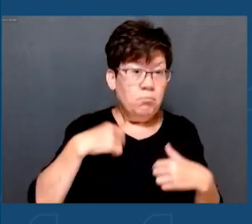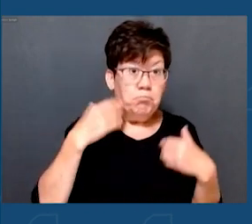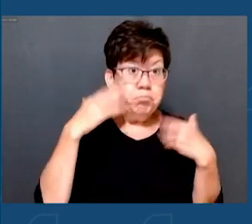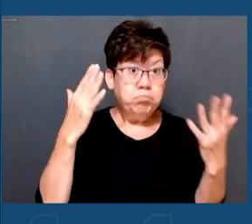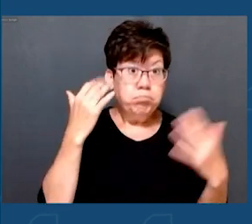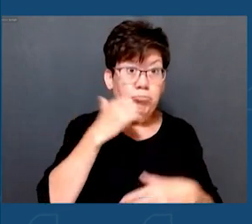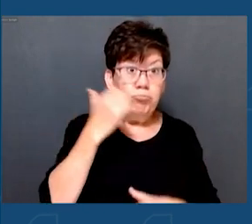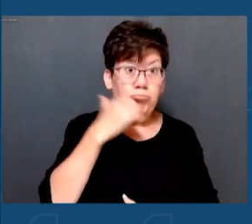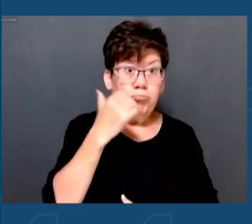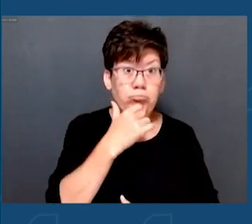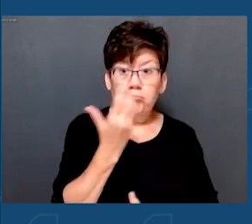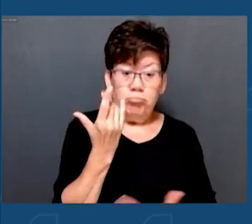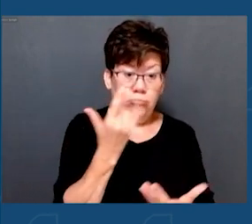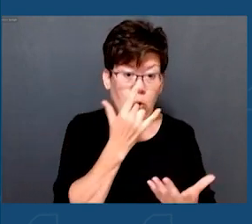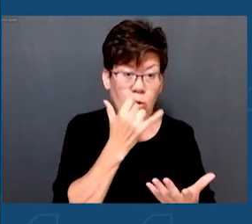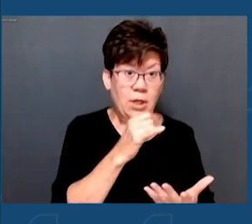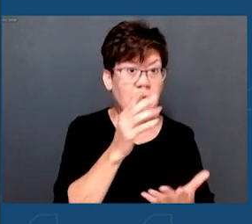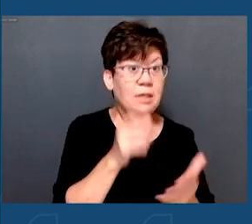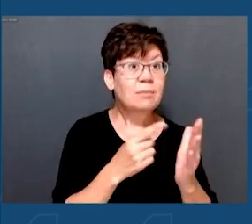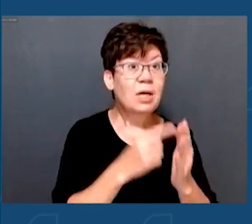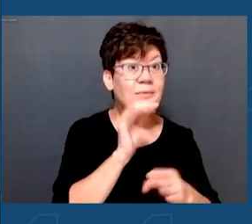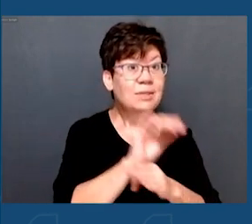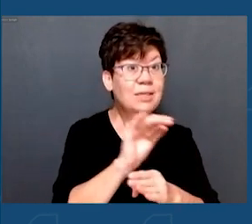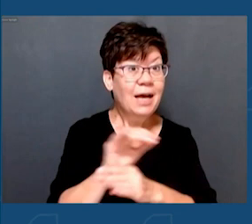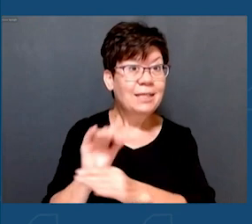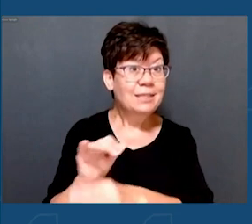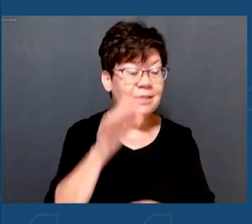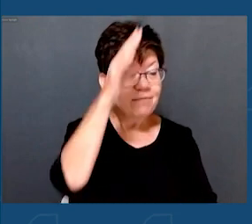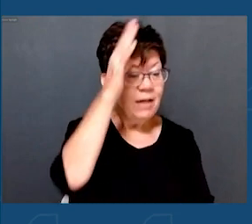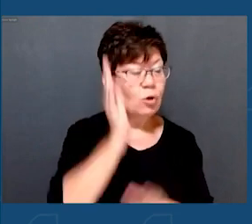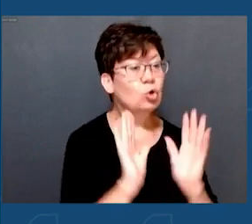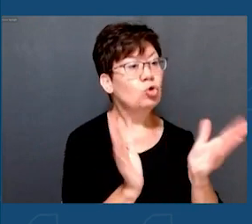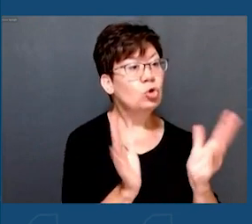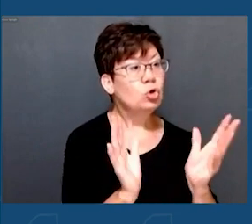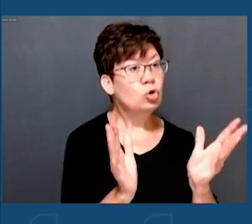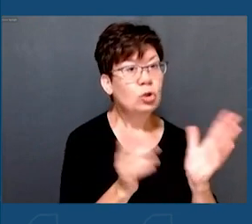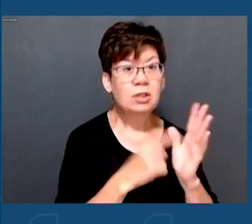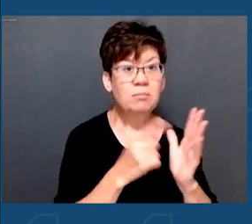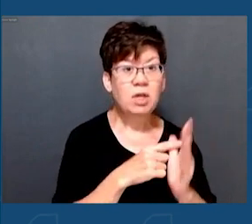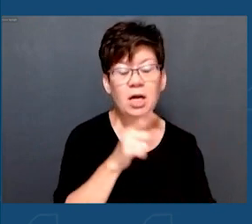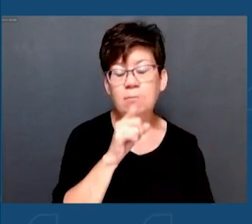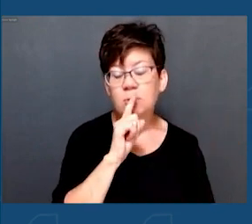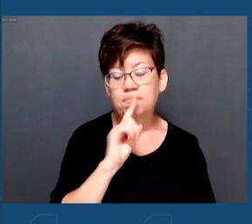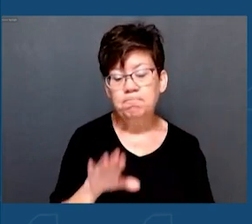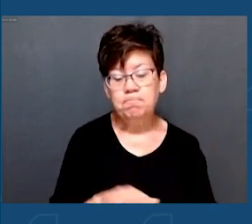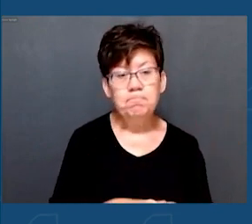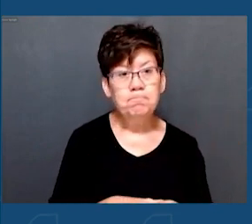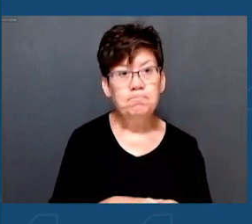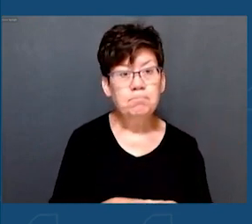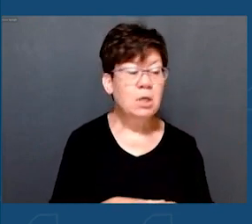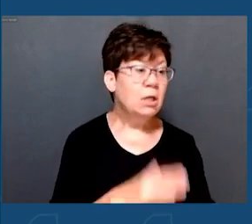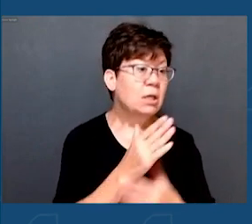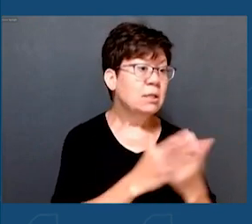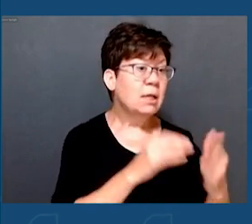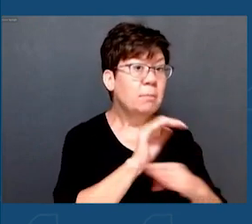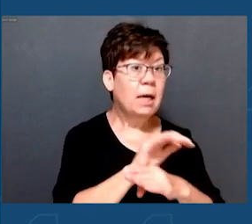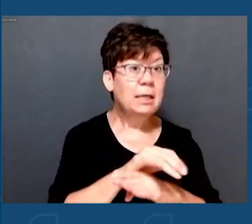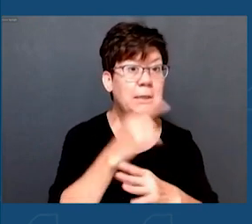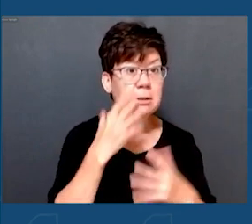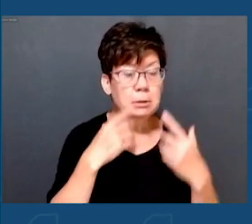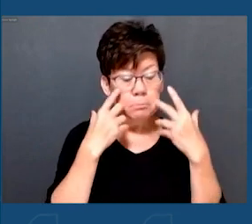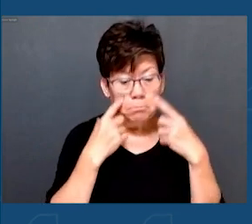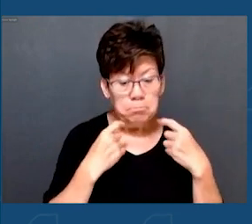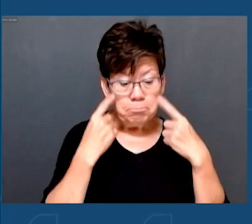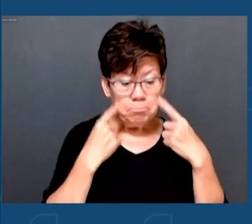next. Some nights he'd talk to me, some nights he wouldn't say a word. Some nights he'd be sad, other nights angry, even